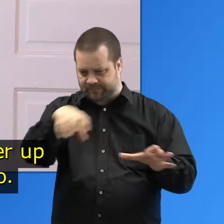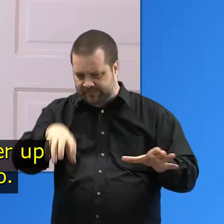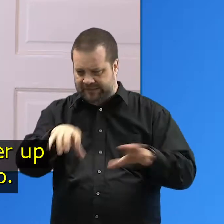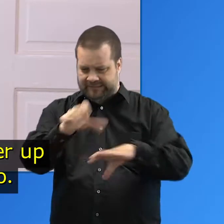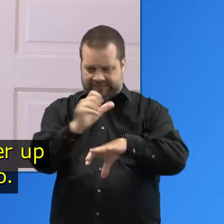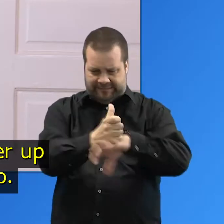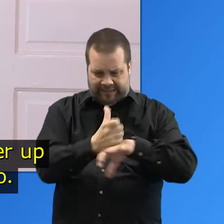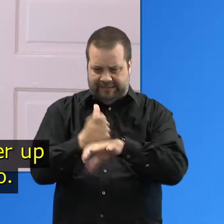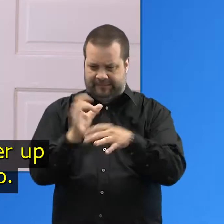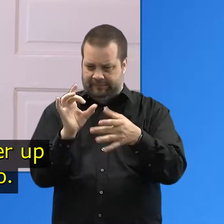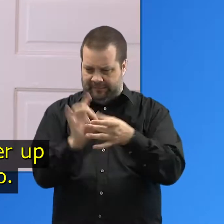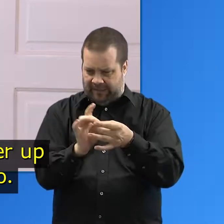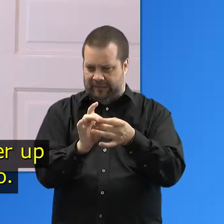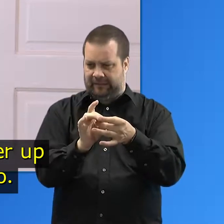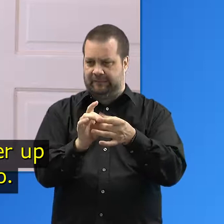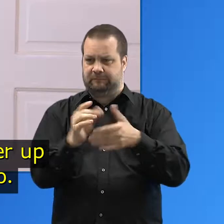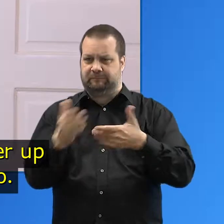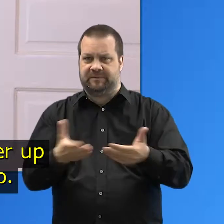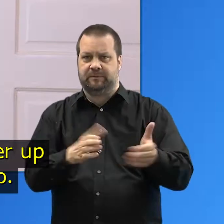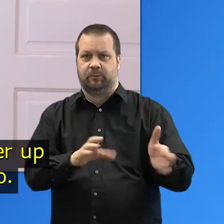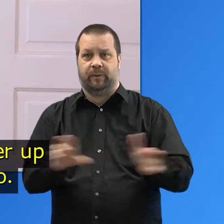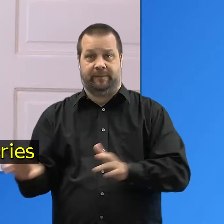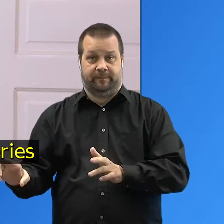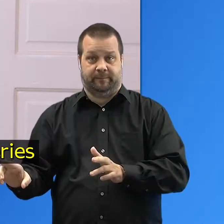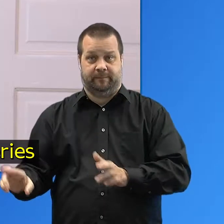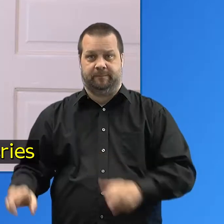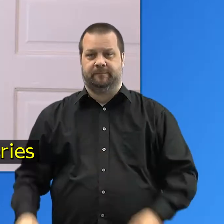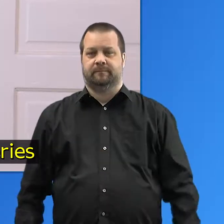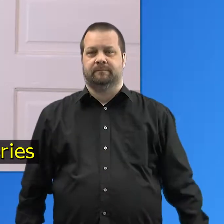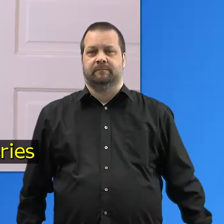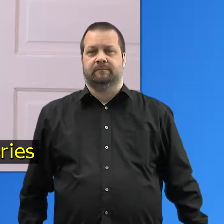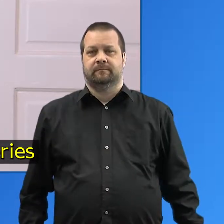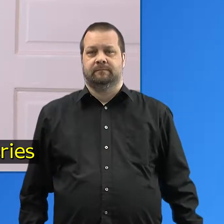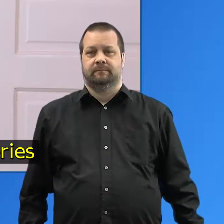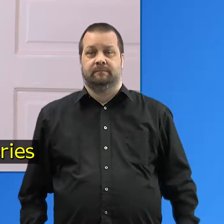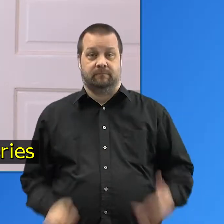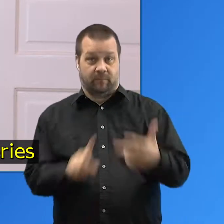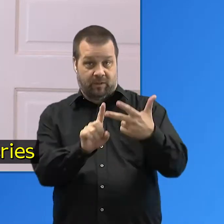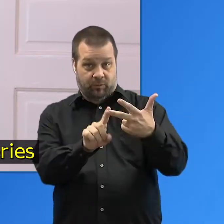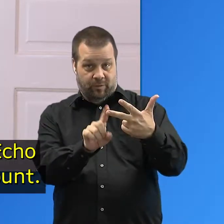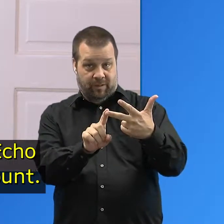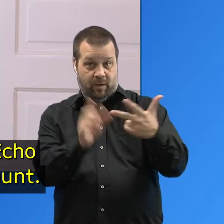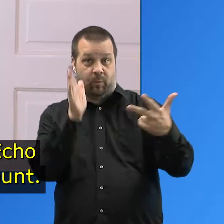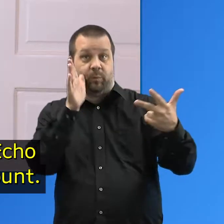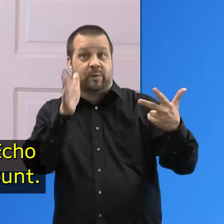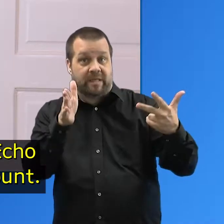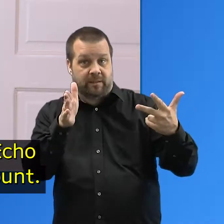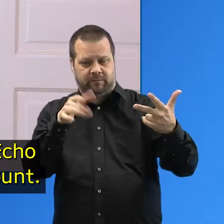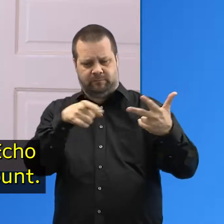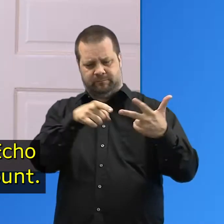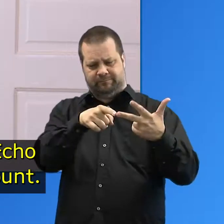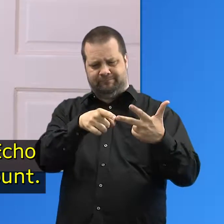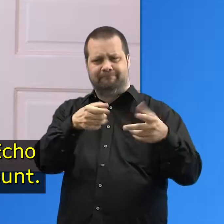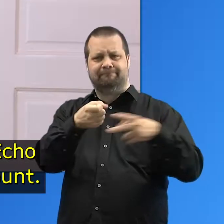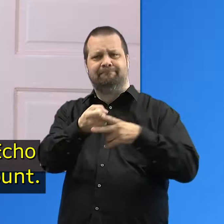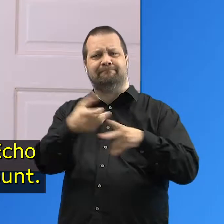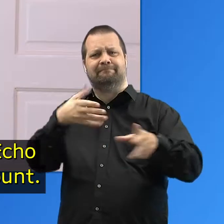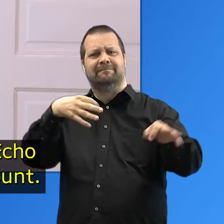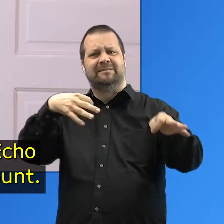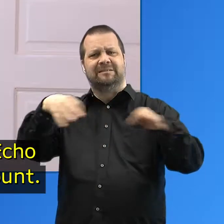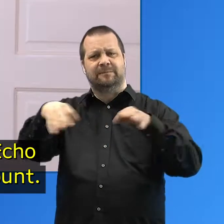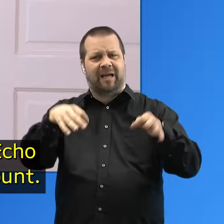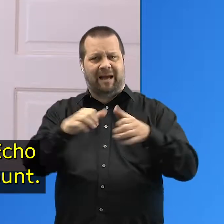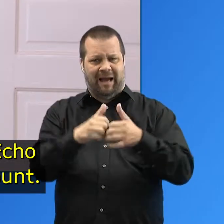plug in and power up your Amazon Echo. And part 3 of this series explains how to sync your Echo to your